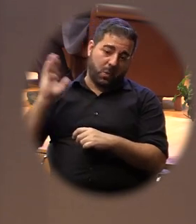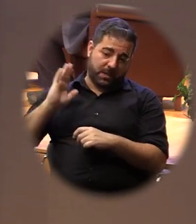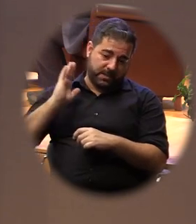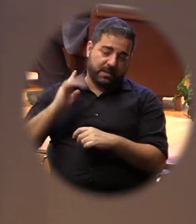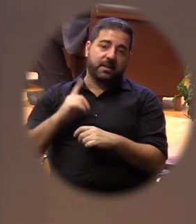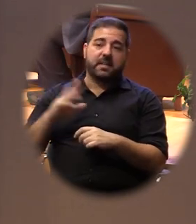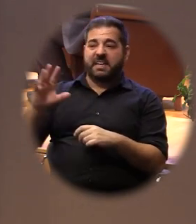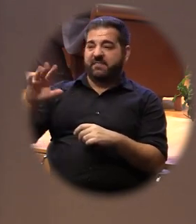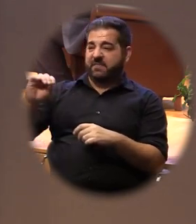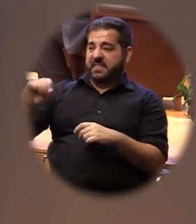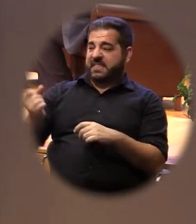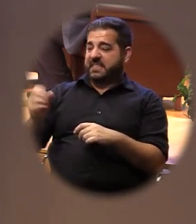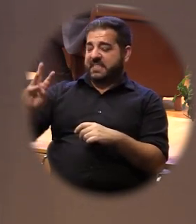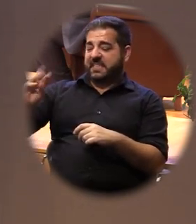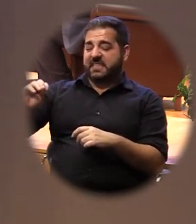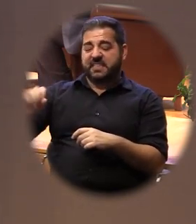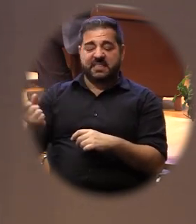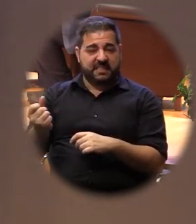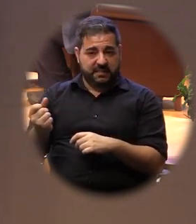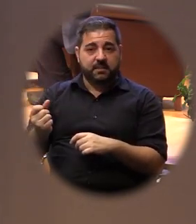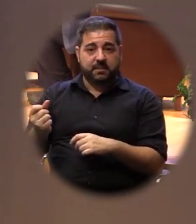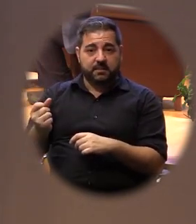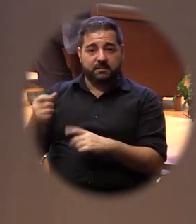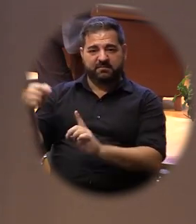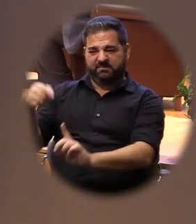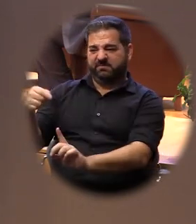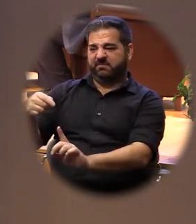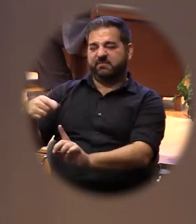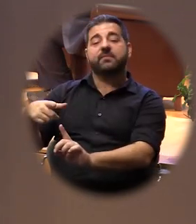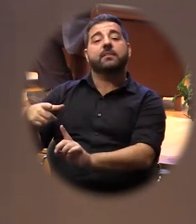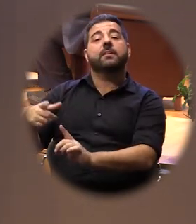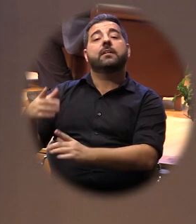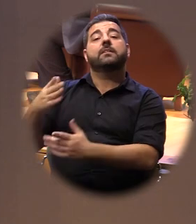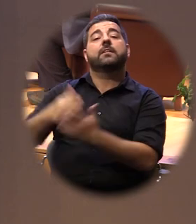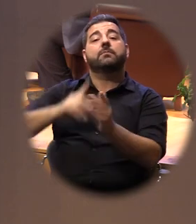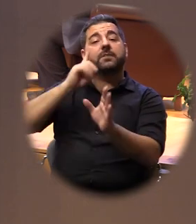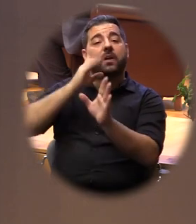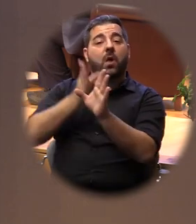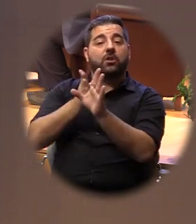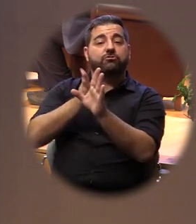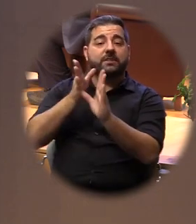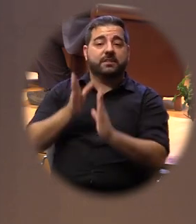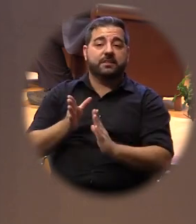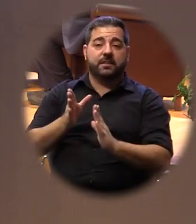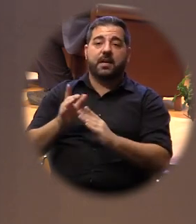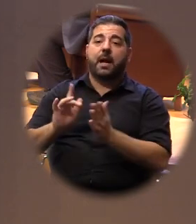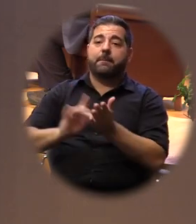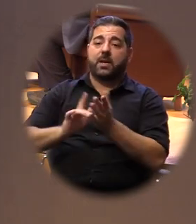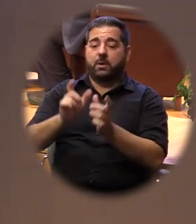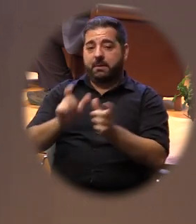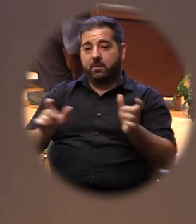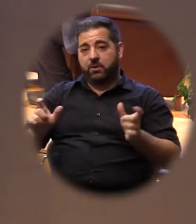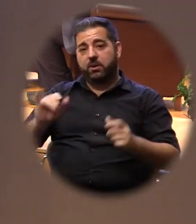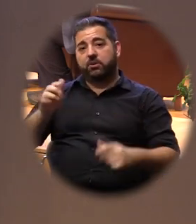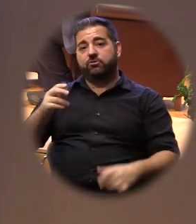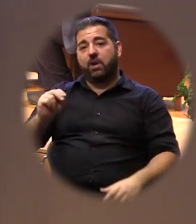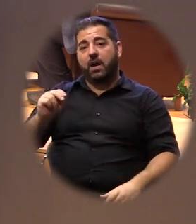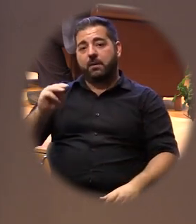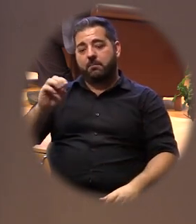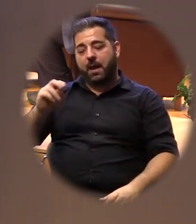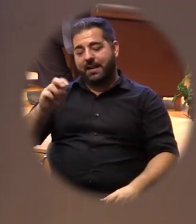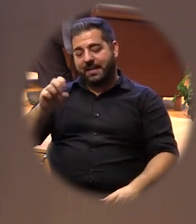in the 50s and early 60s, particularly some psychologists and medical people, John Money among